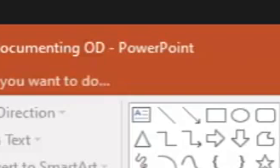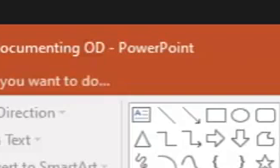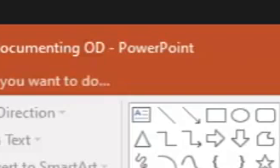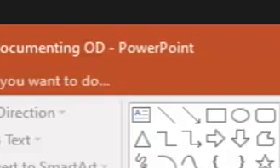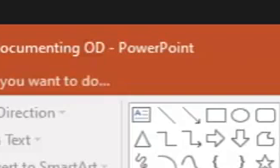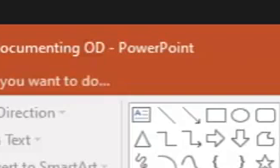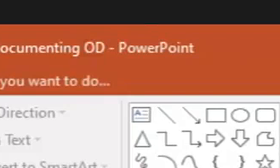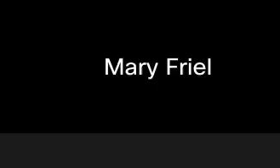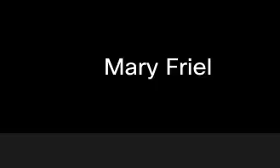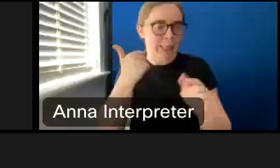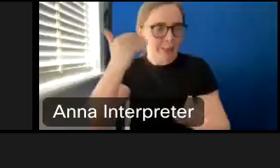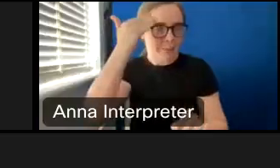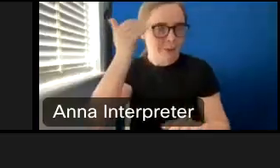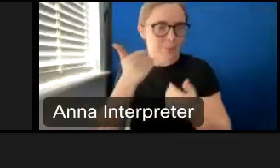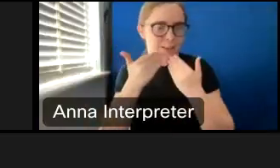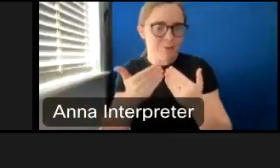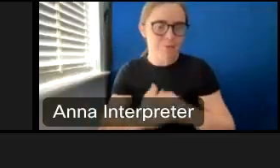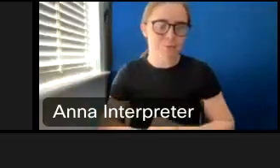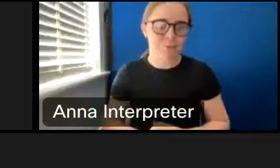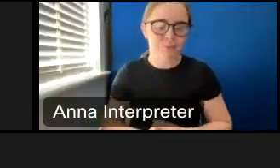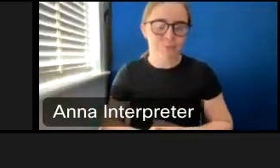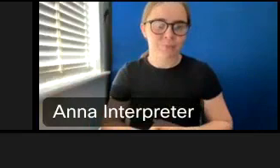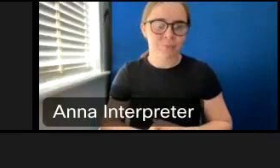Yeah, thanks for letting me know that.